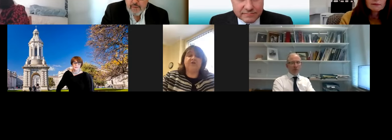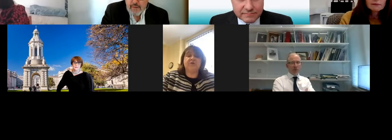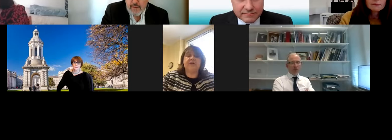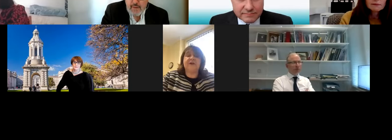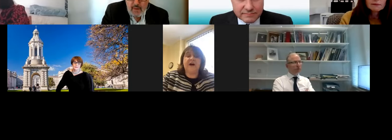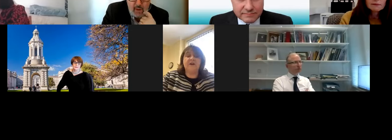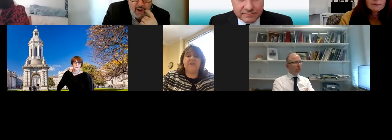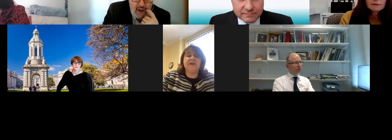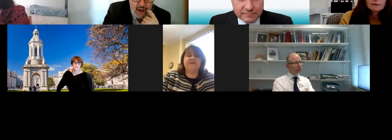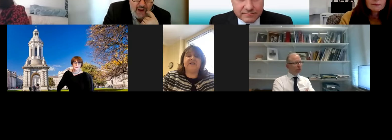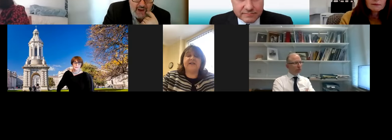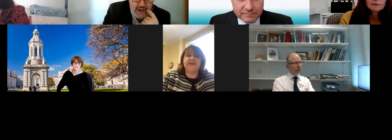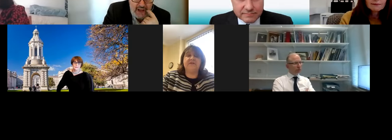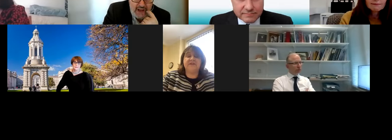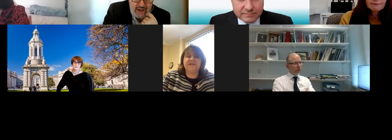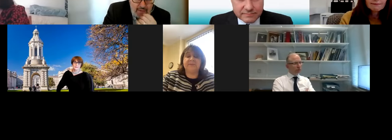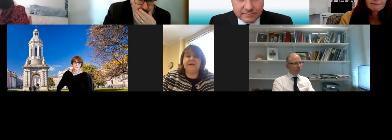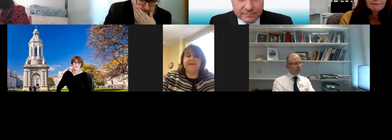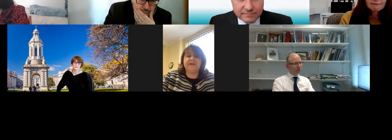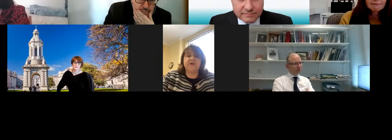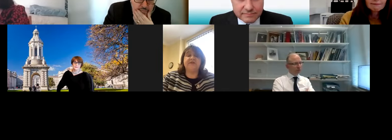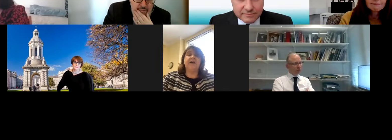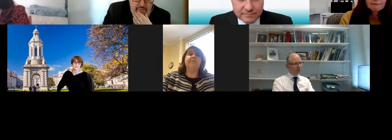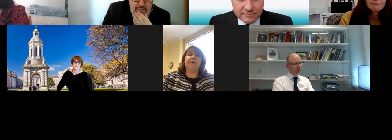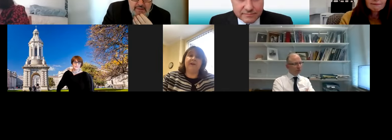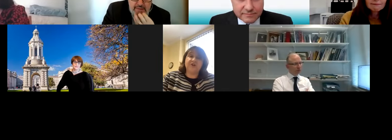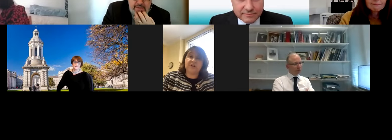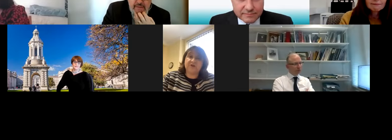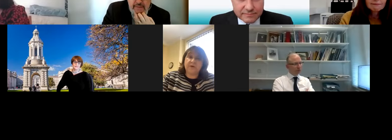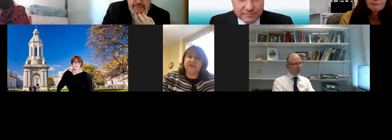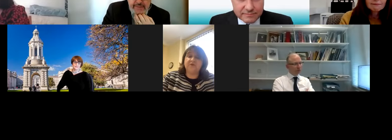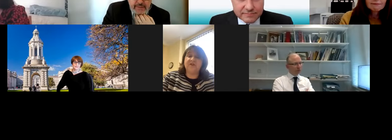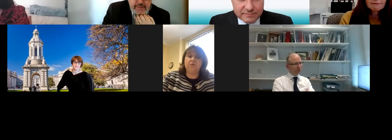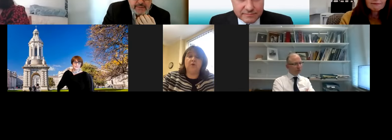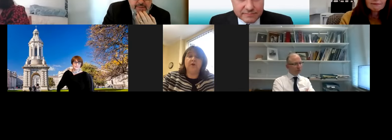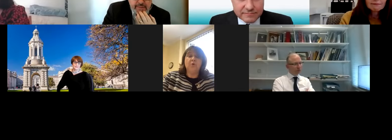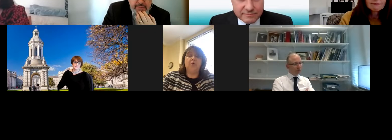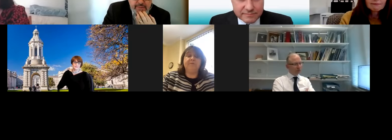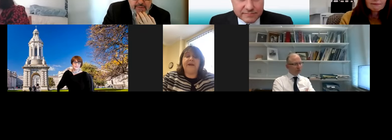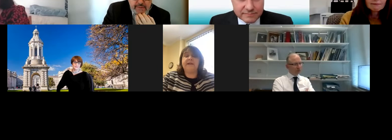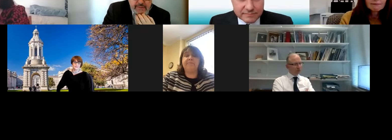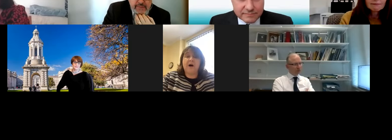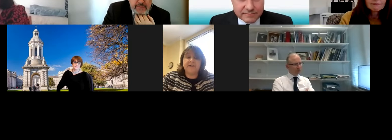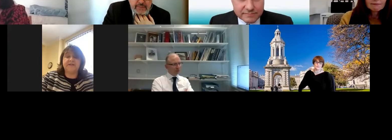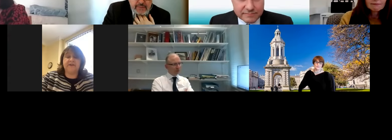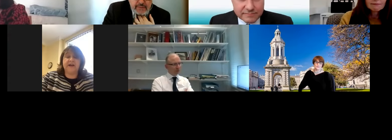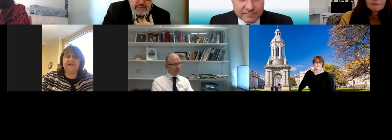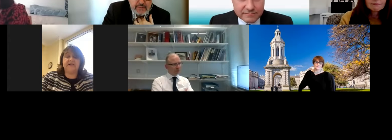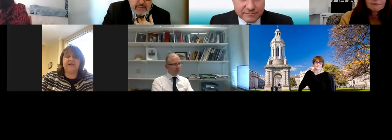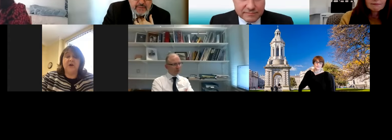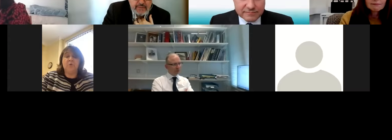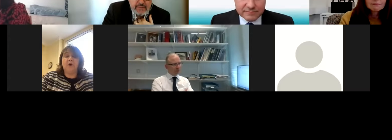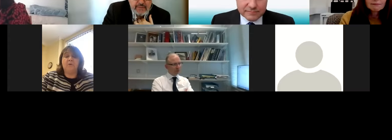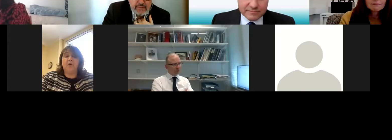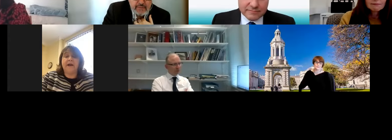also true that the high rate of testing of the disability service population in 2021 would mean that positive